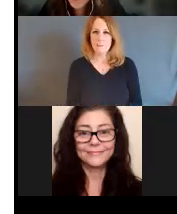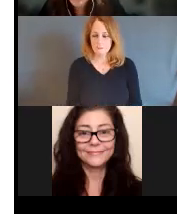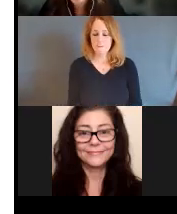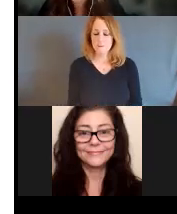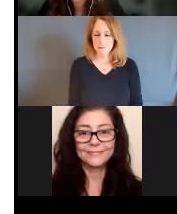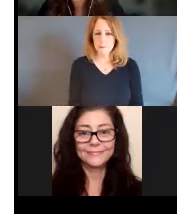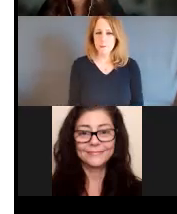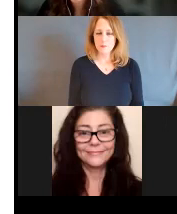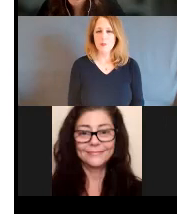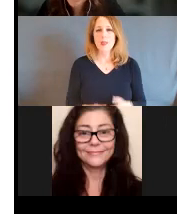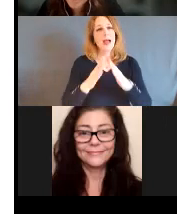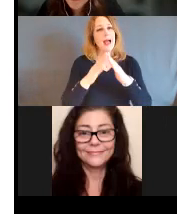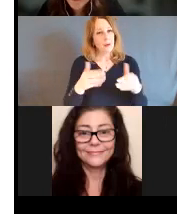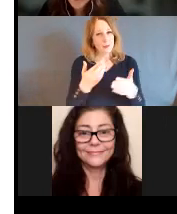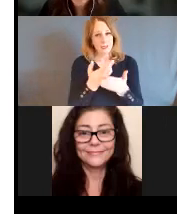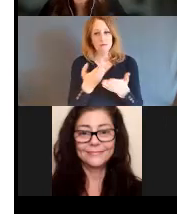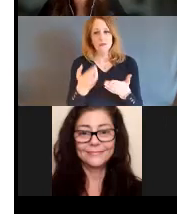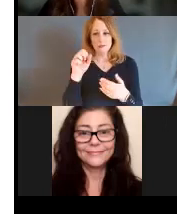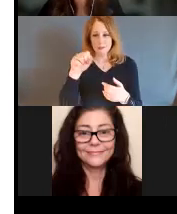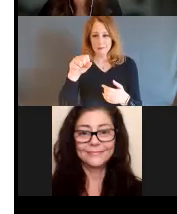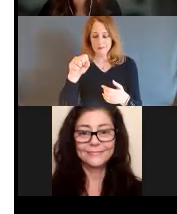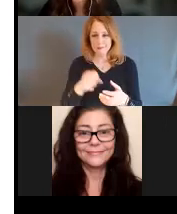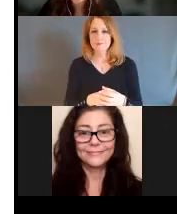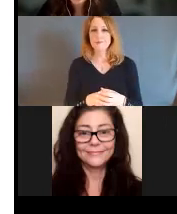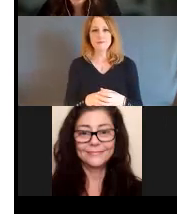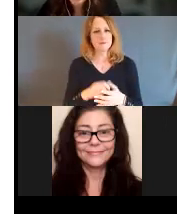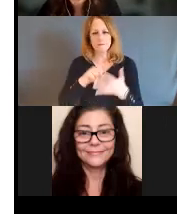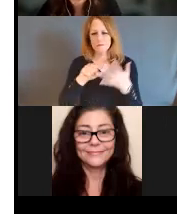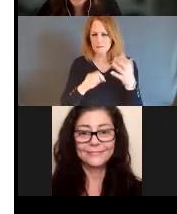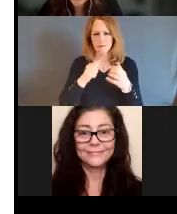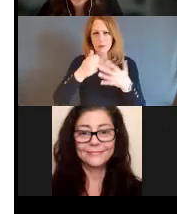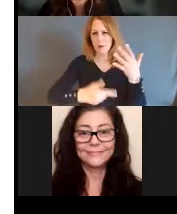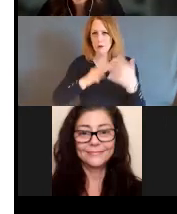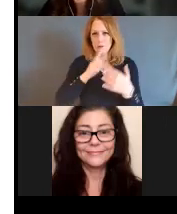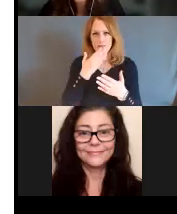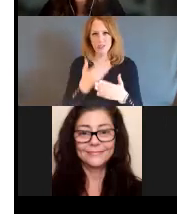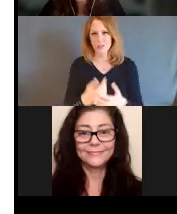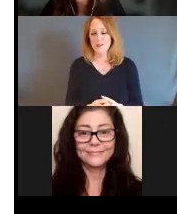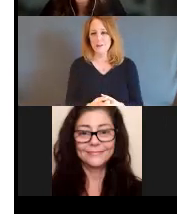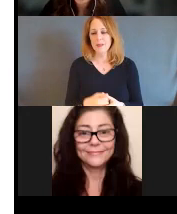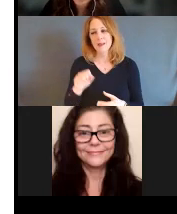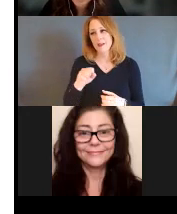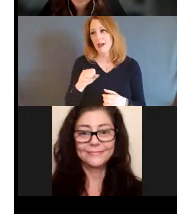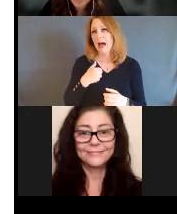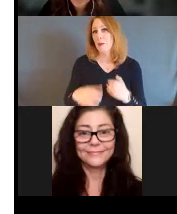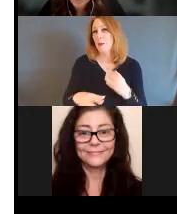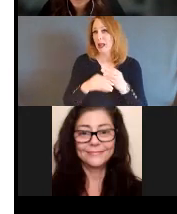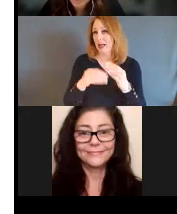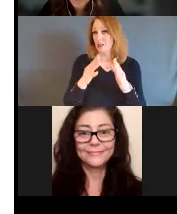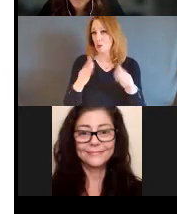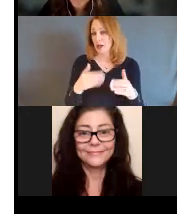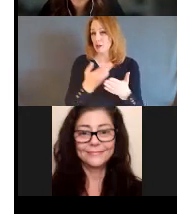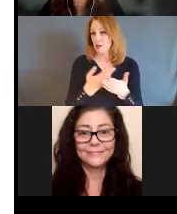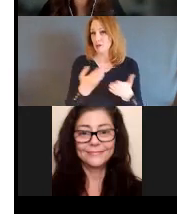Definitely. Housing resources is another one. Yep. Yeah, these are all really great. Yeah, these are super. I would add to housing resources too,